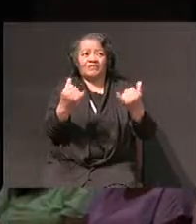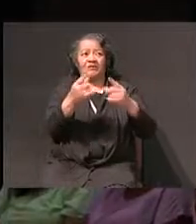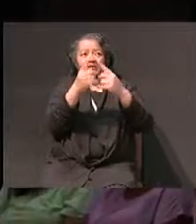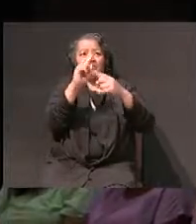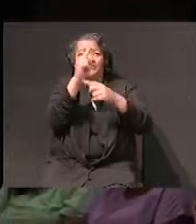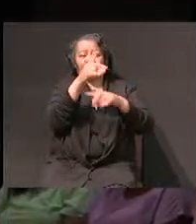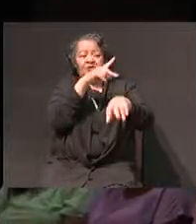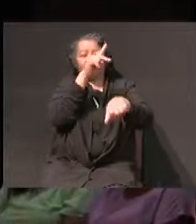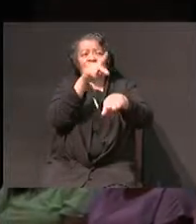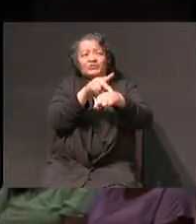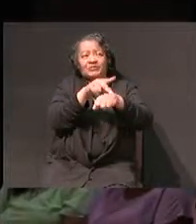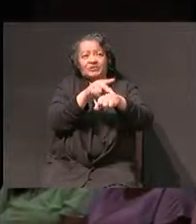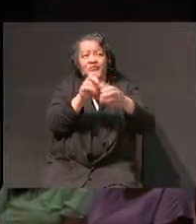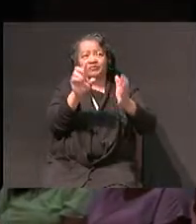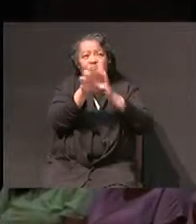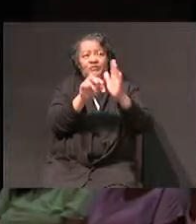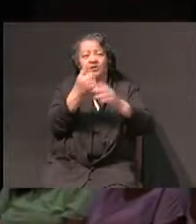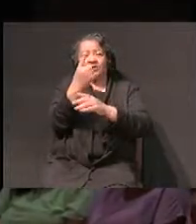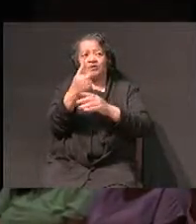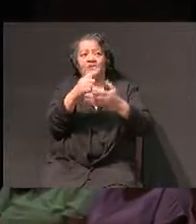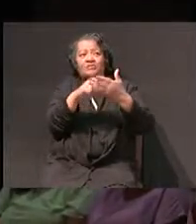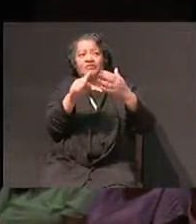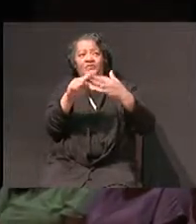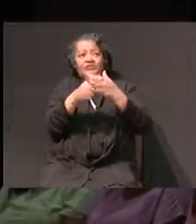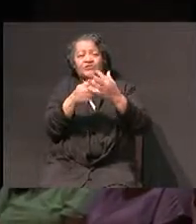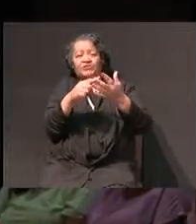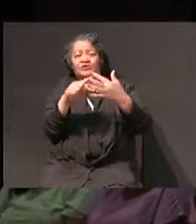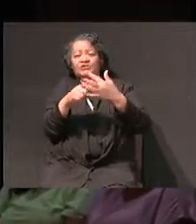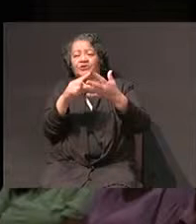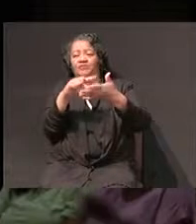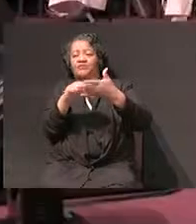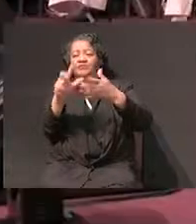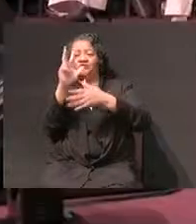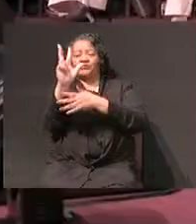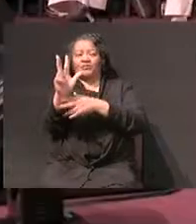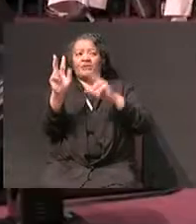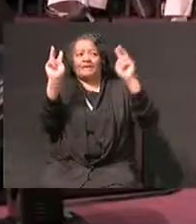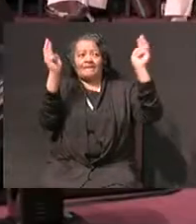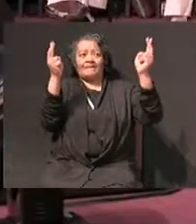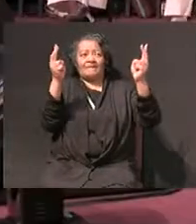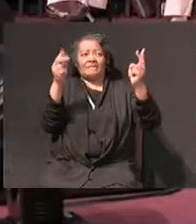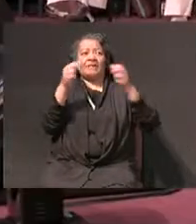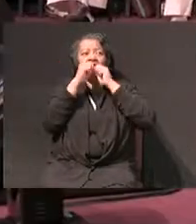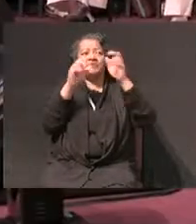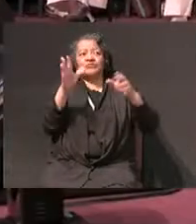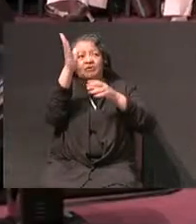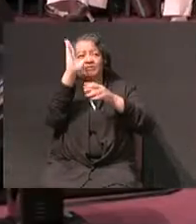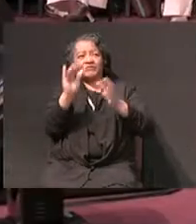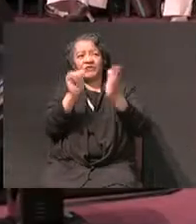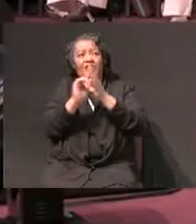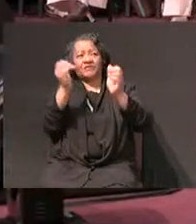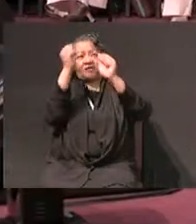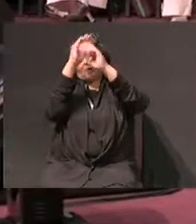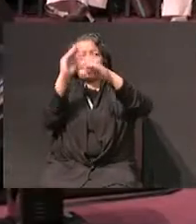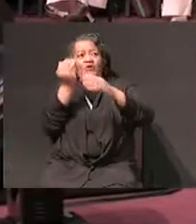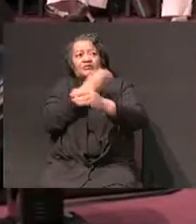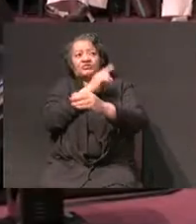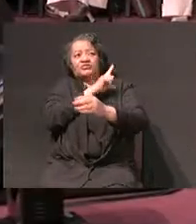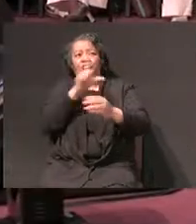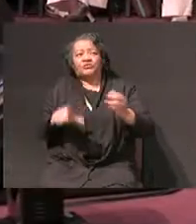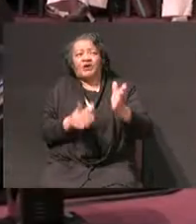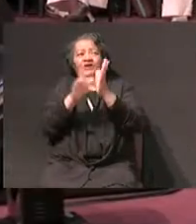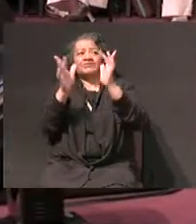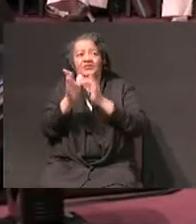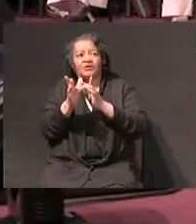from 1 Peter chapter 1, beginning at verse 3. Blessed be the God and our Father of the Lord